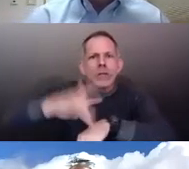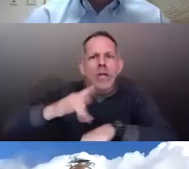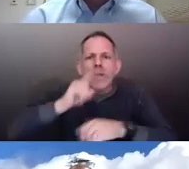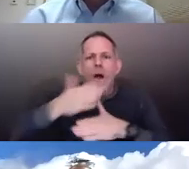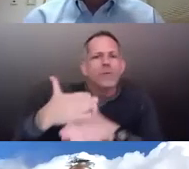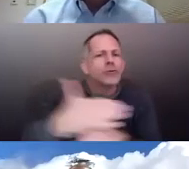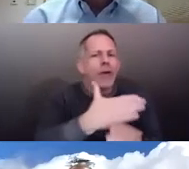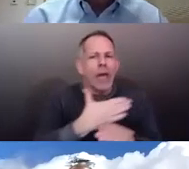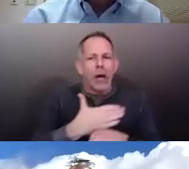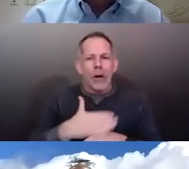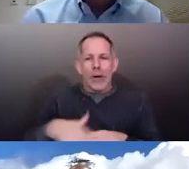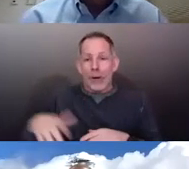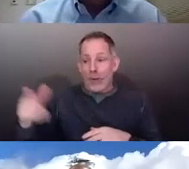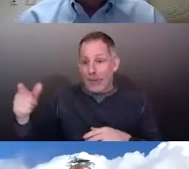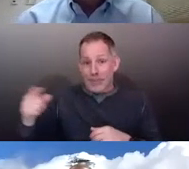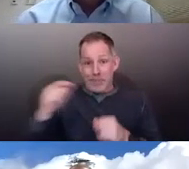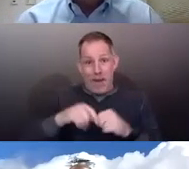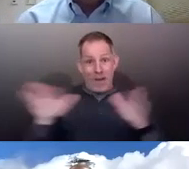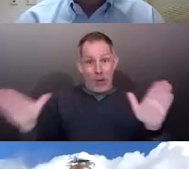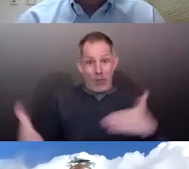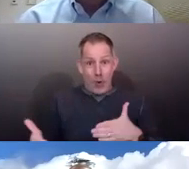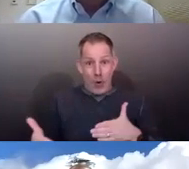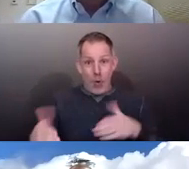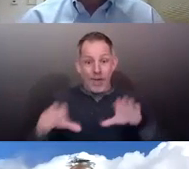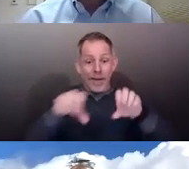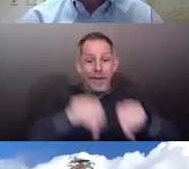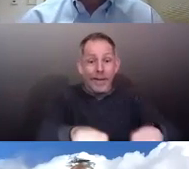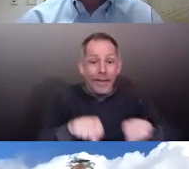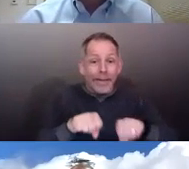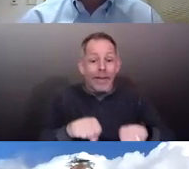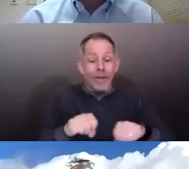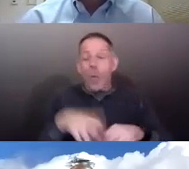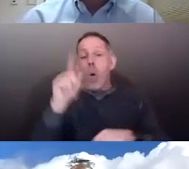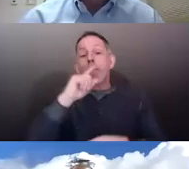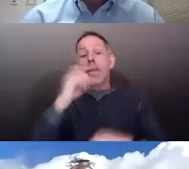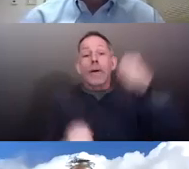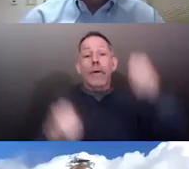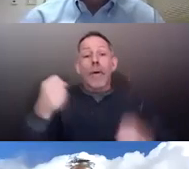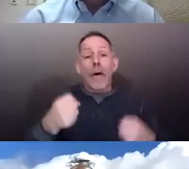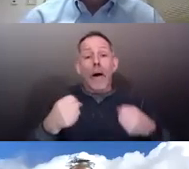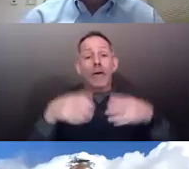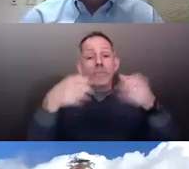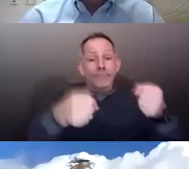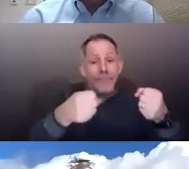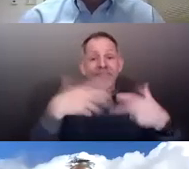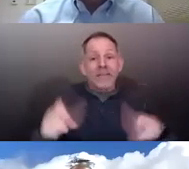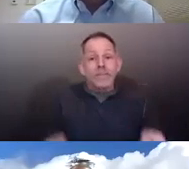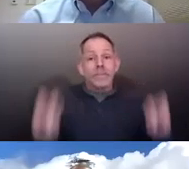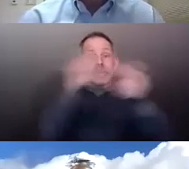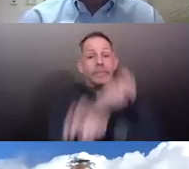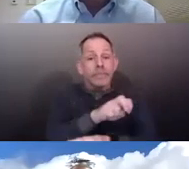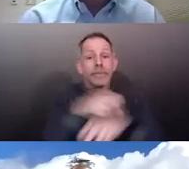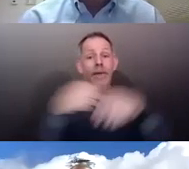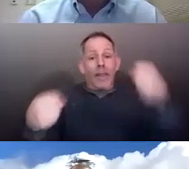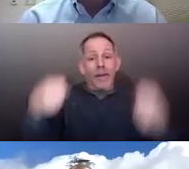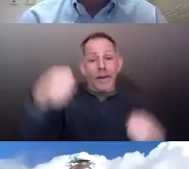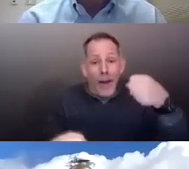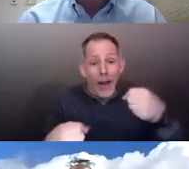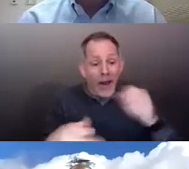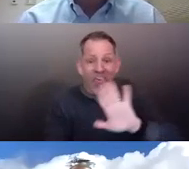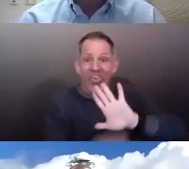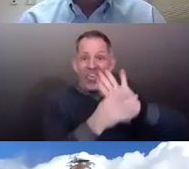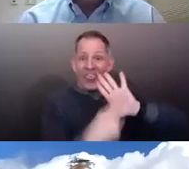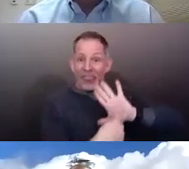next to each other in a vehicle to or from work also land in there, even if they're not otherwise associating at work